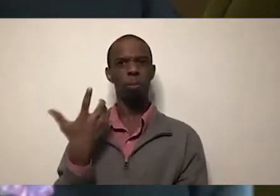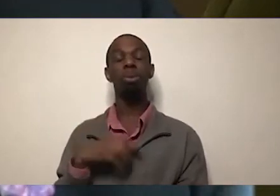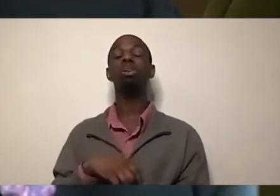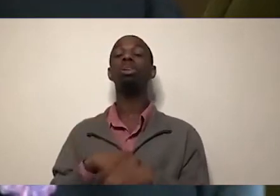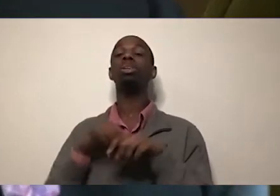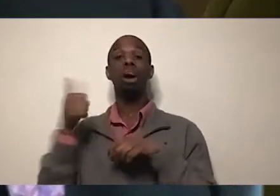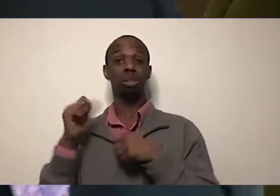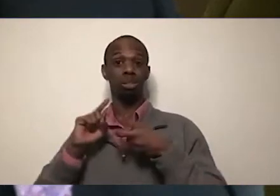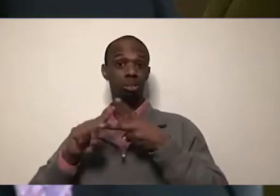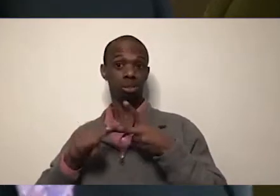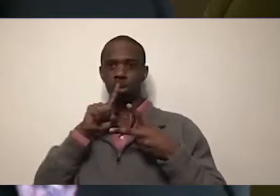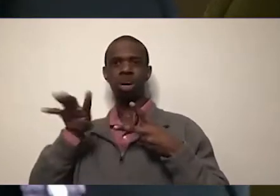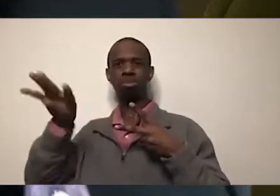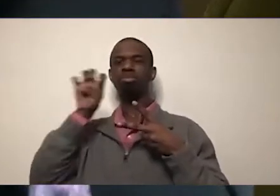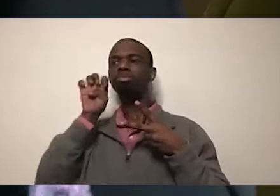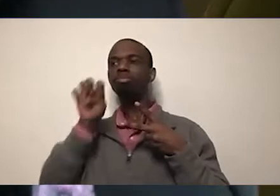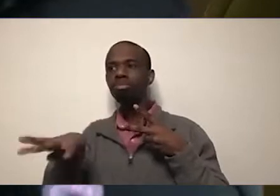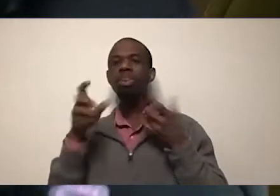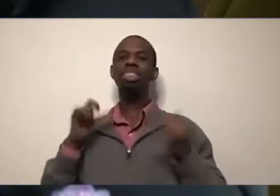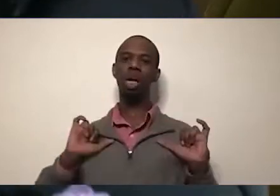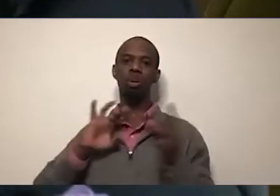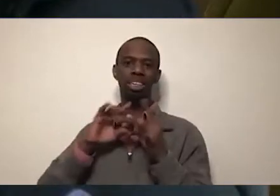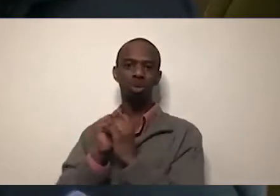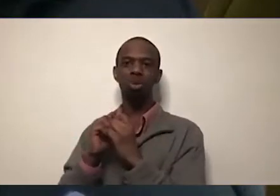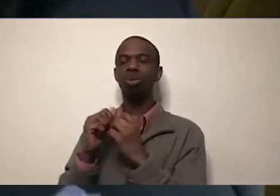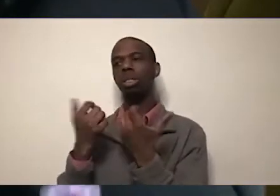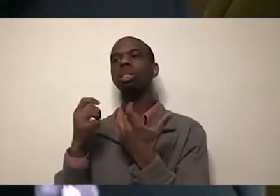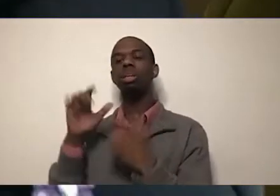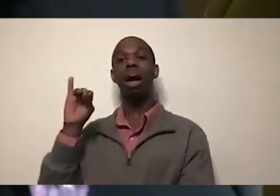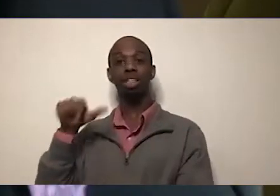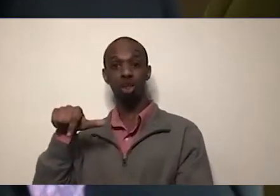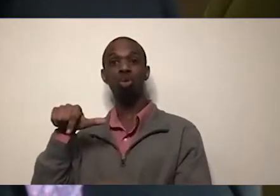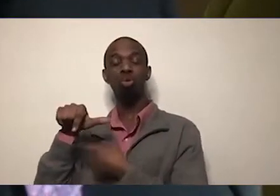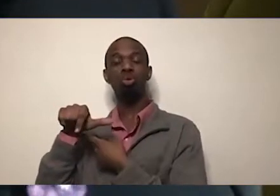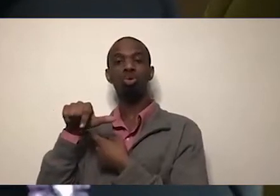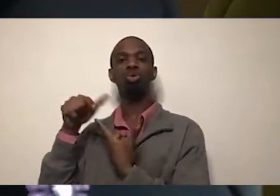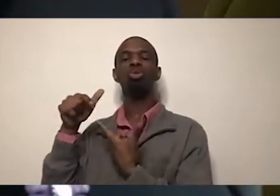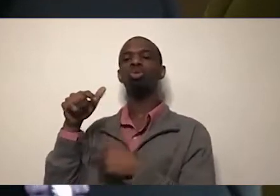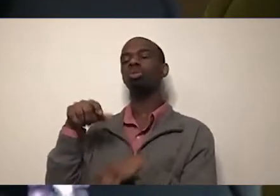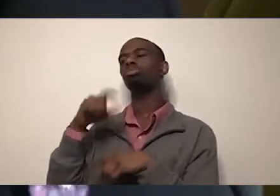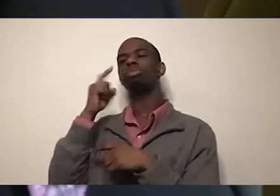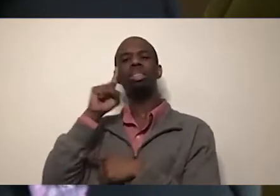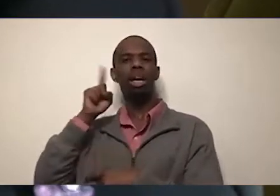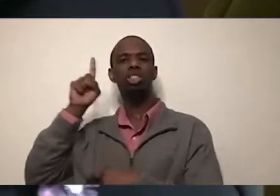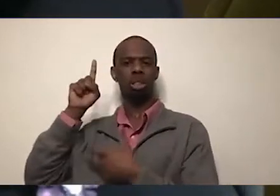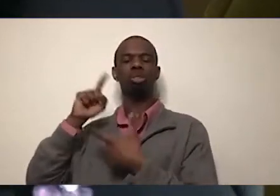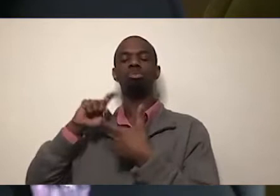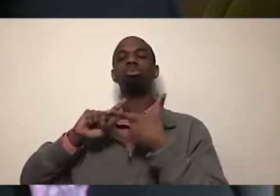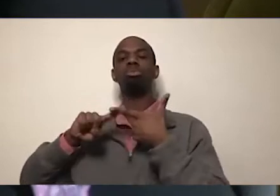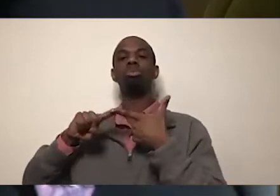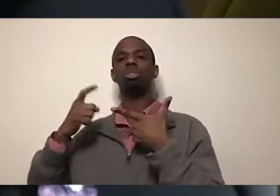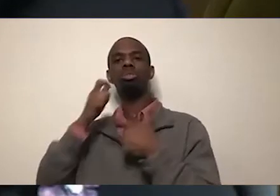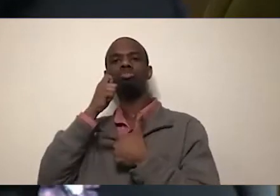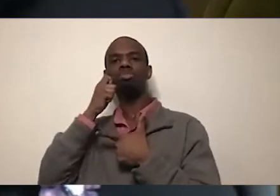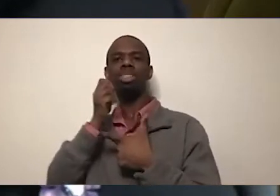intelligence. Hereditarian scientists have done a very, very good job of convincing most Americans that people who have